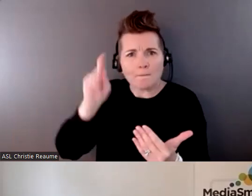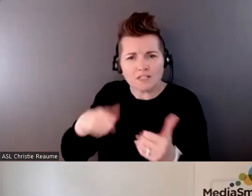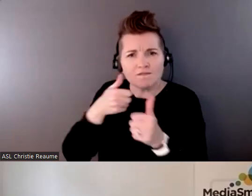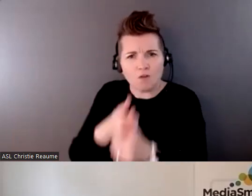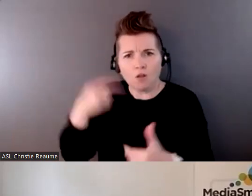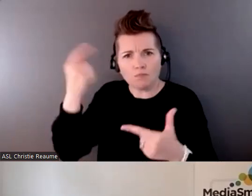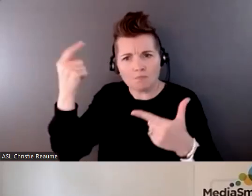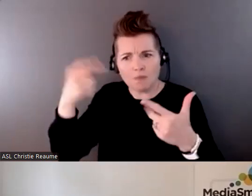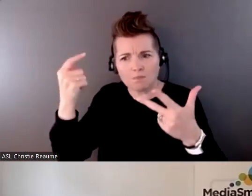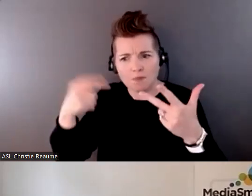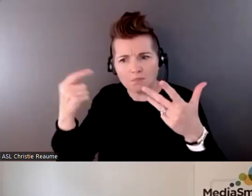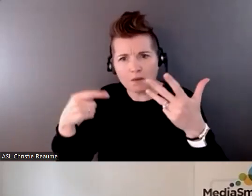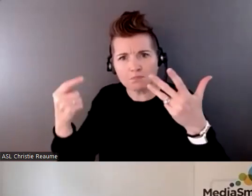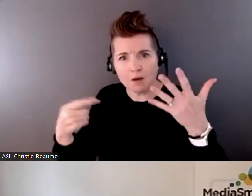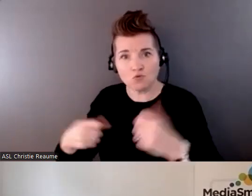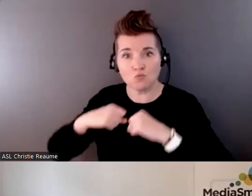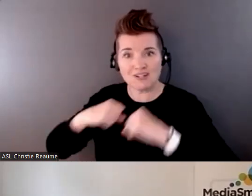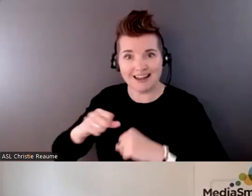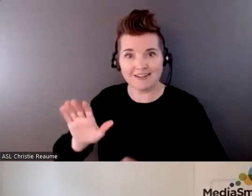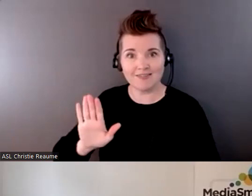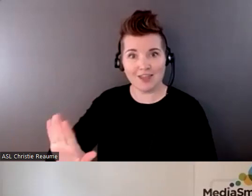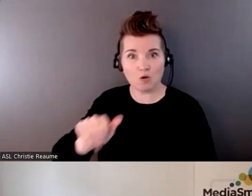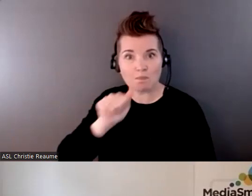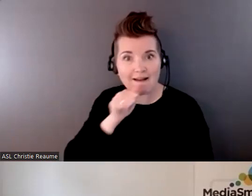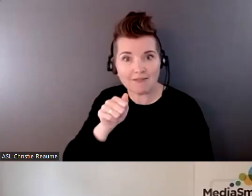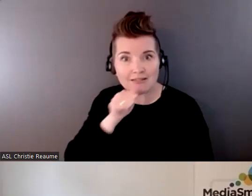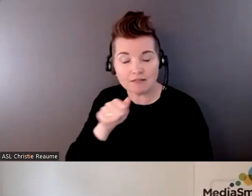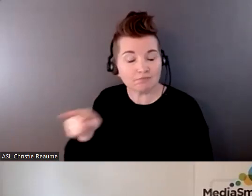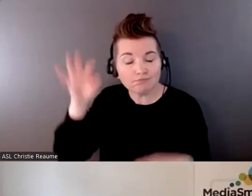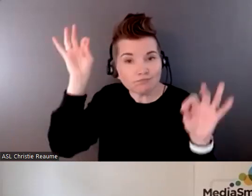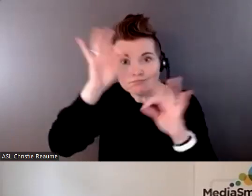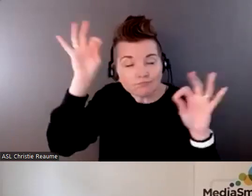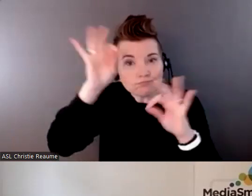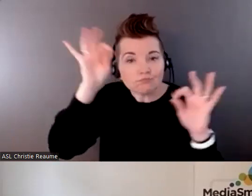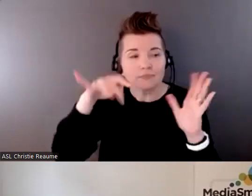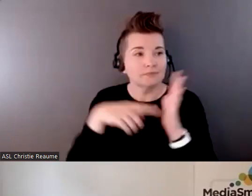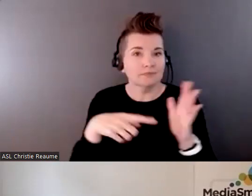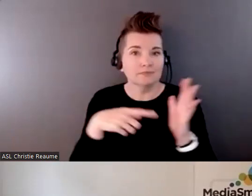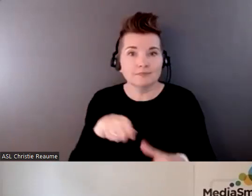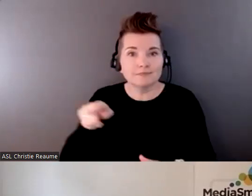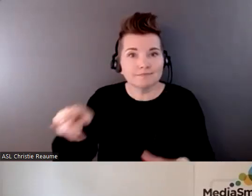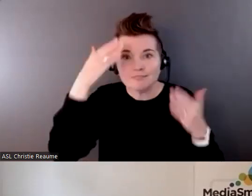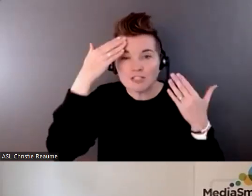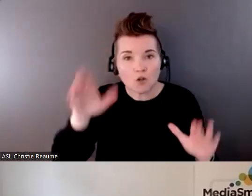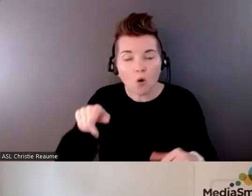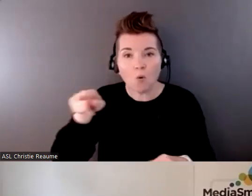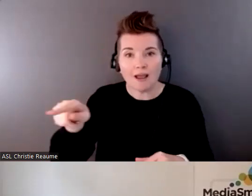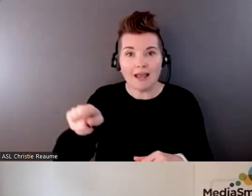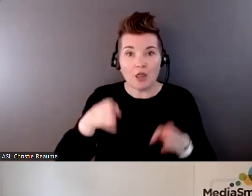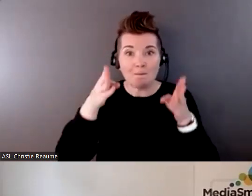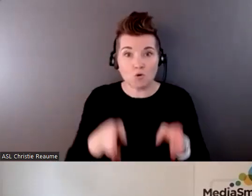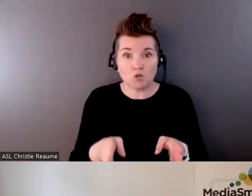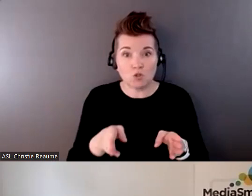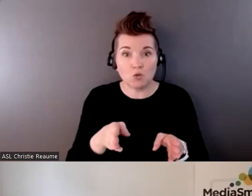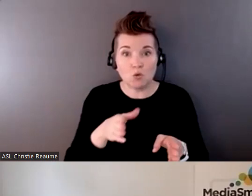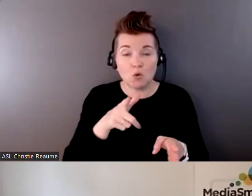to protect the the resident's privacy so things like not necessarily having the resident who was the subject of